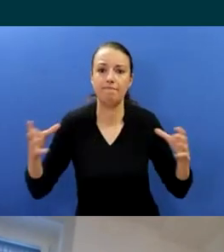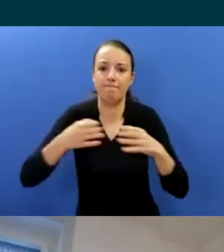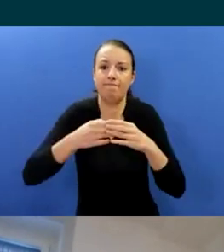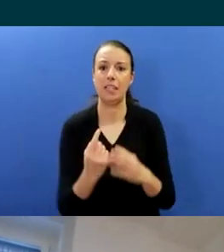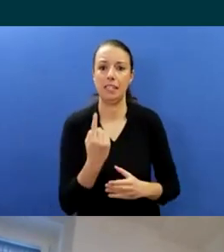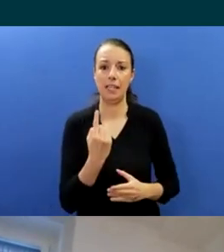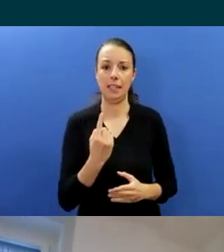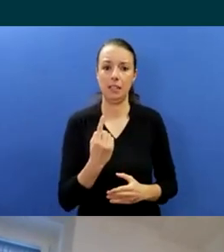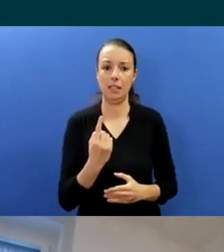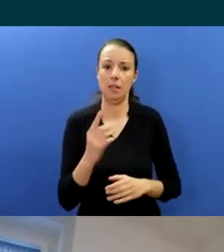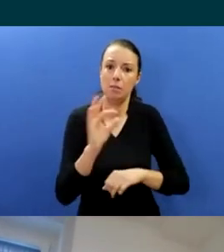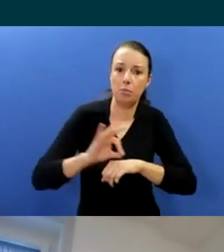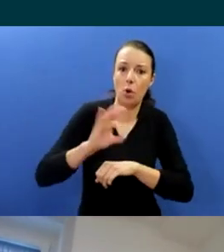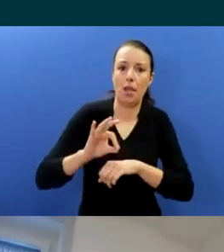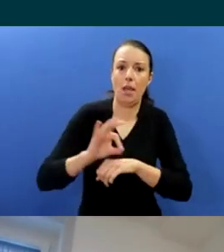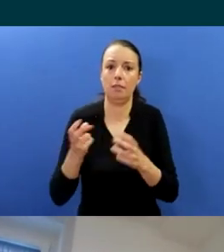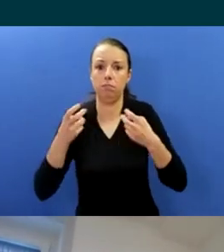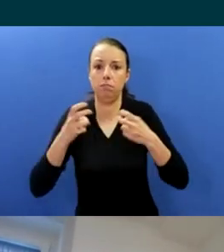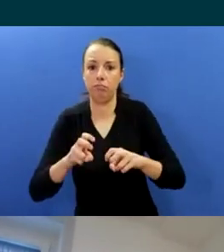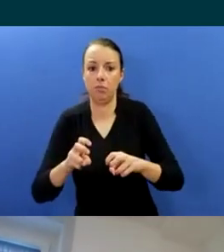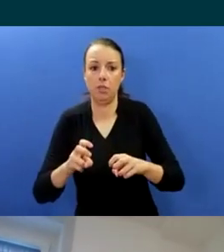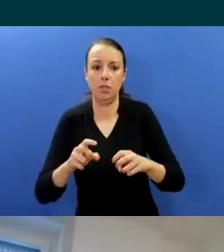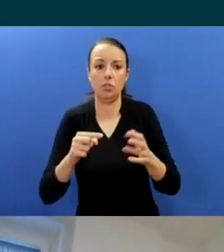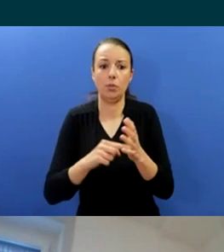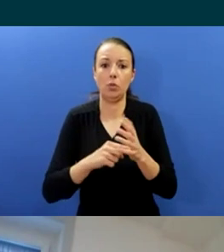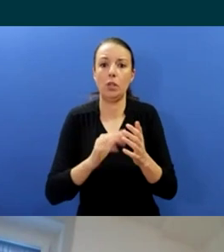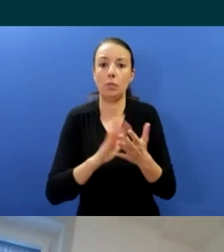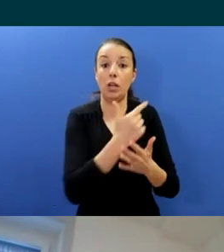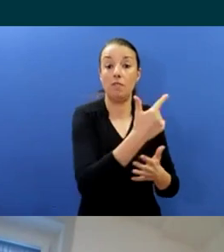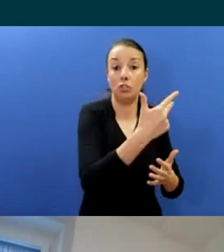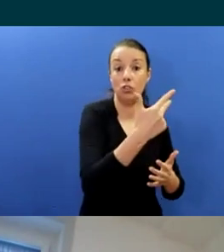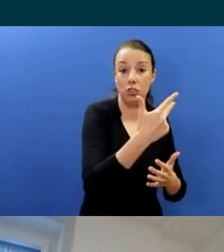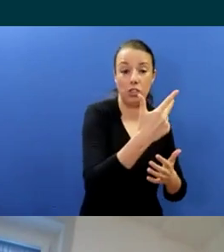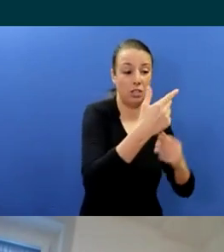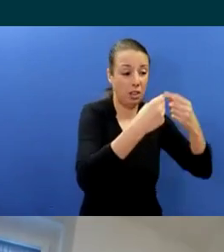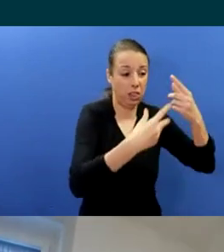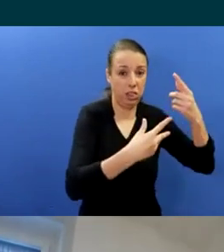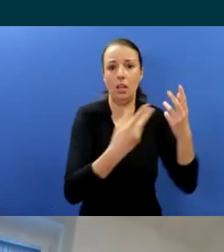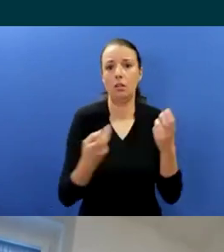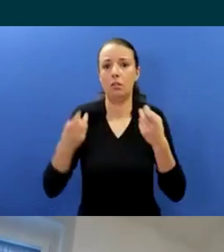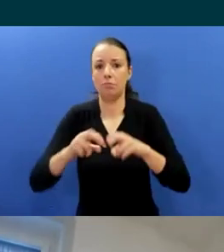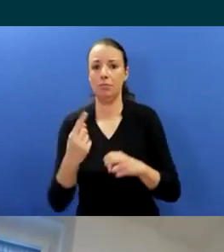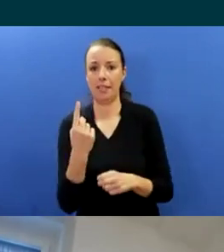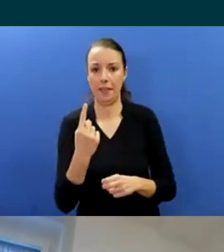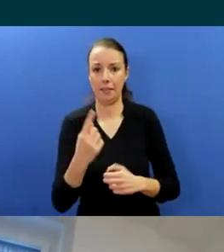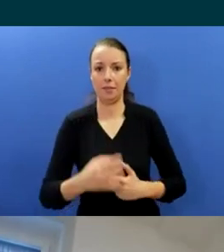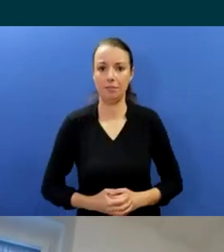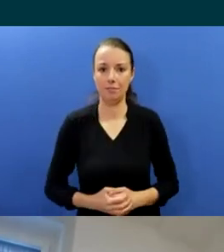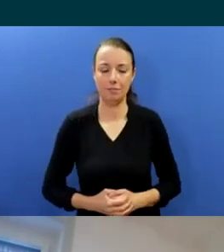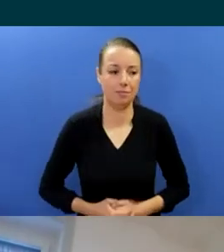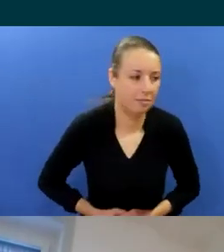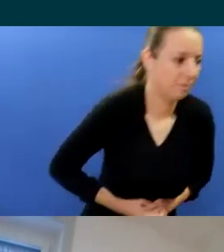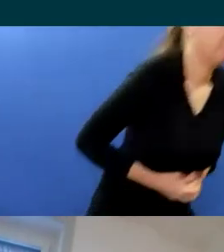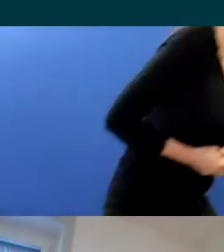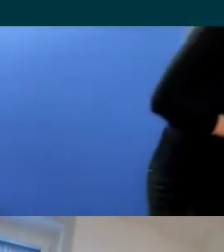2 or even 3 ideas that were proposed in the first place. And that then leads to a reduction in the overall number